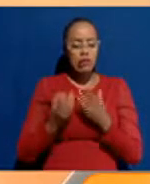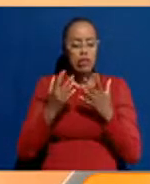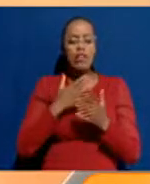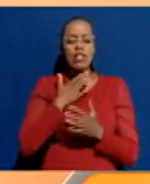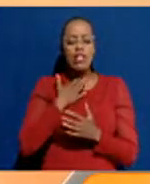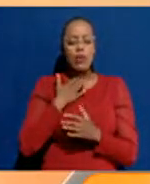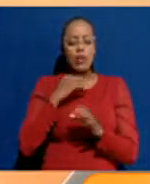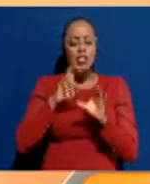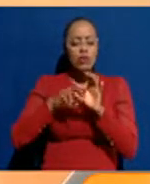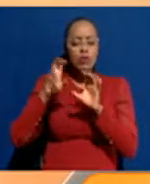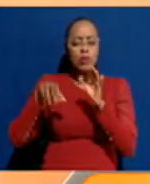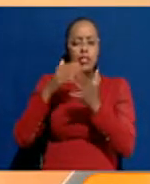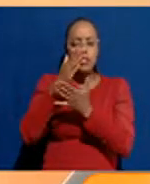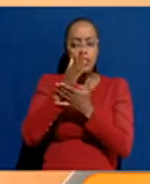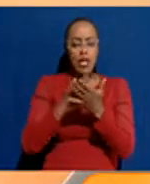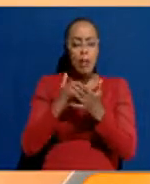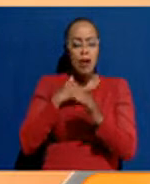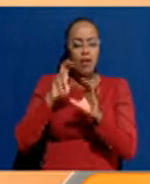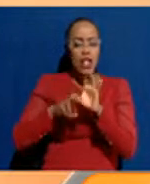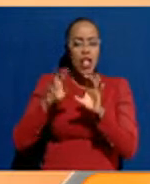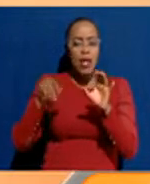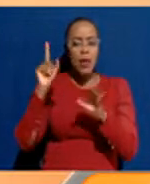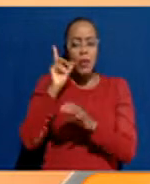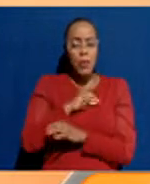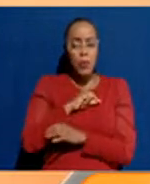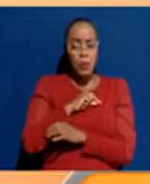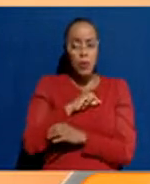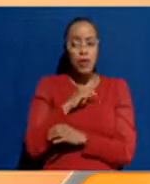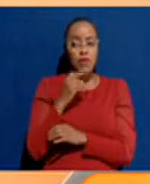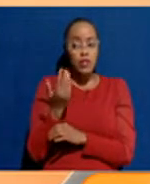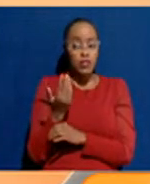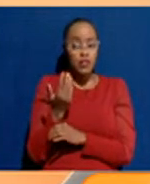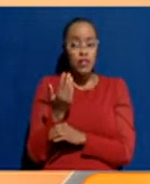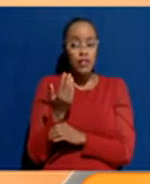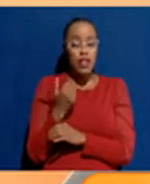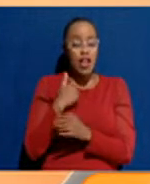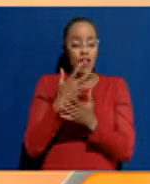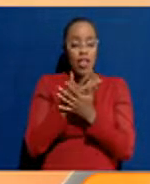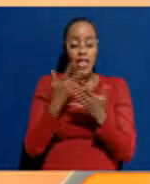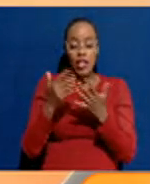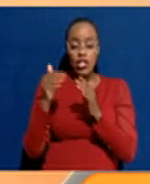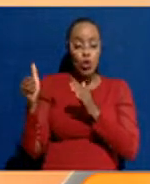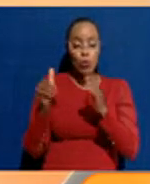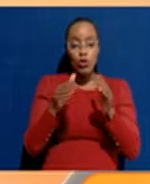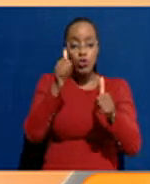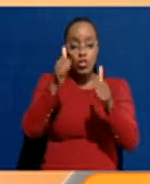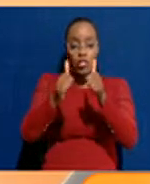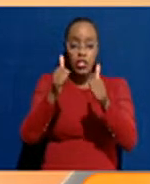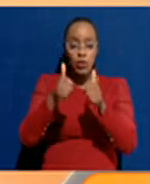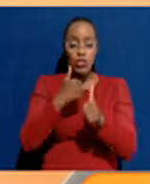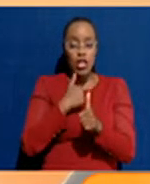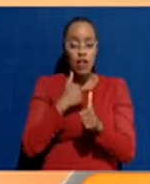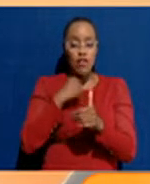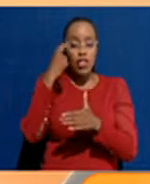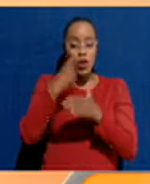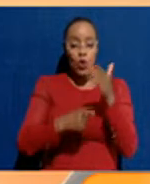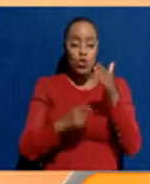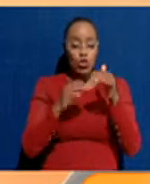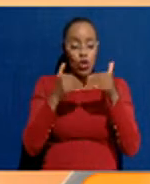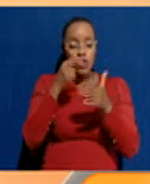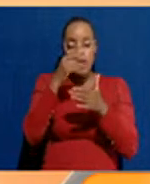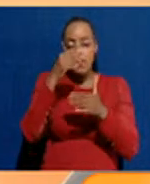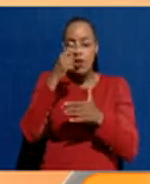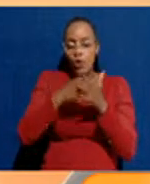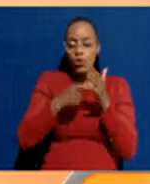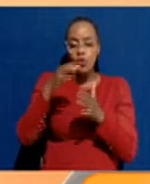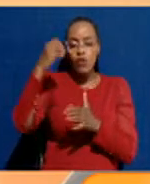leave, while some have actually left, capital flight if you like. Is there a chance that the cost or the price of power